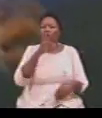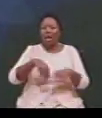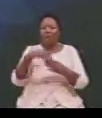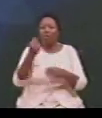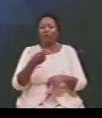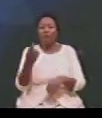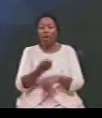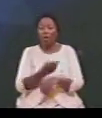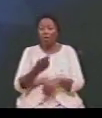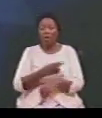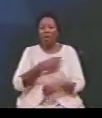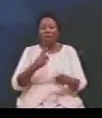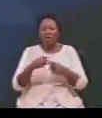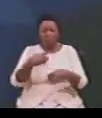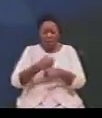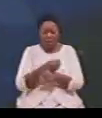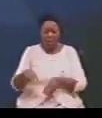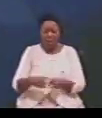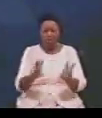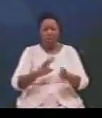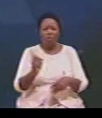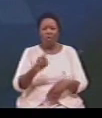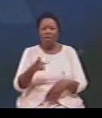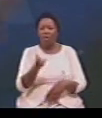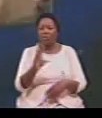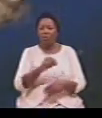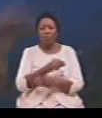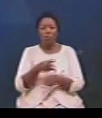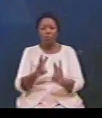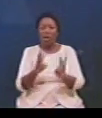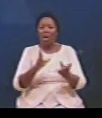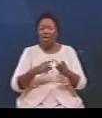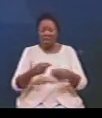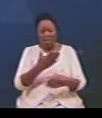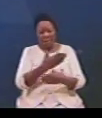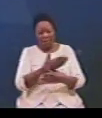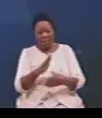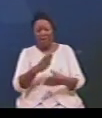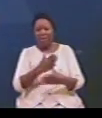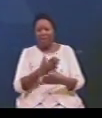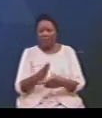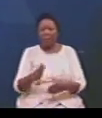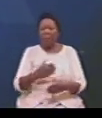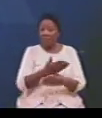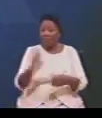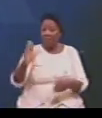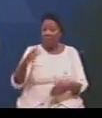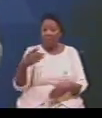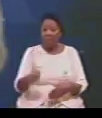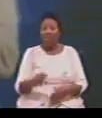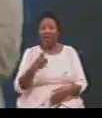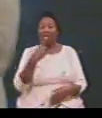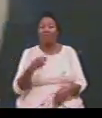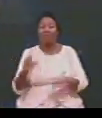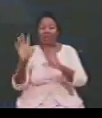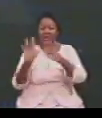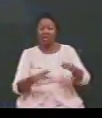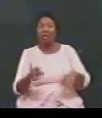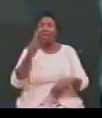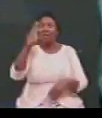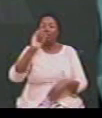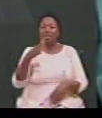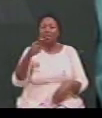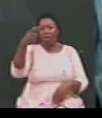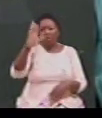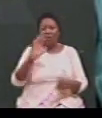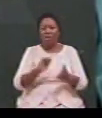of the rock, making a way where there was no way, and dividing the Red Sea. It is the God